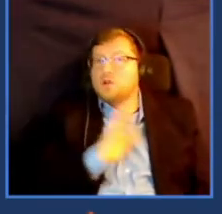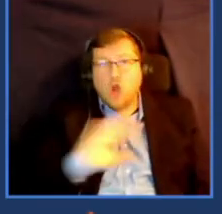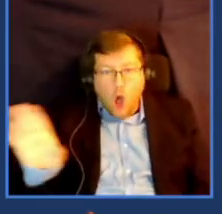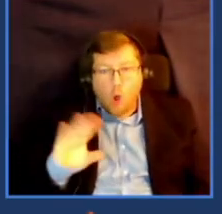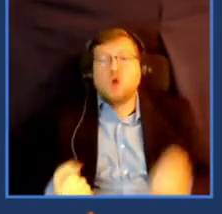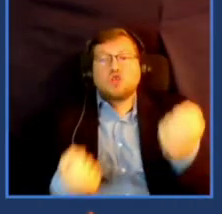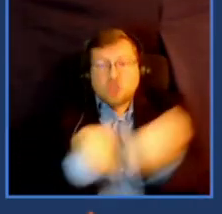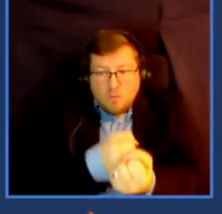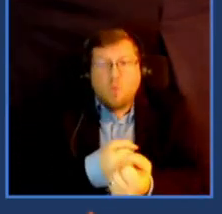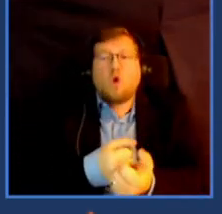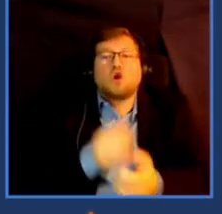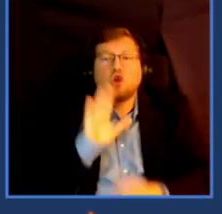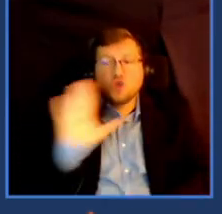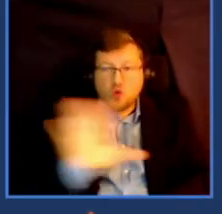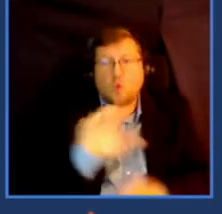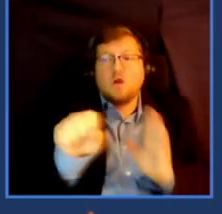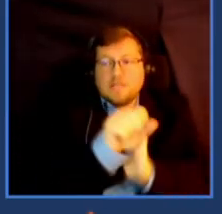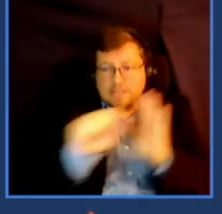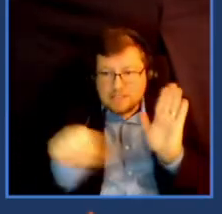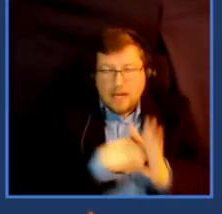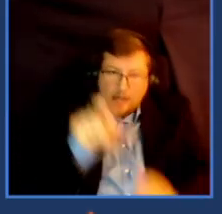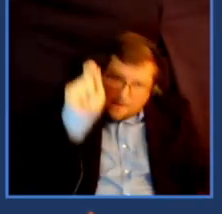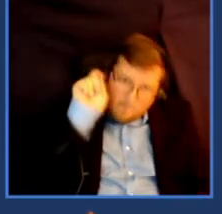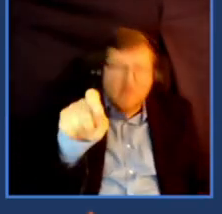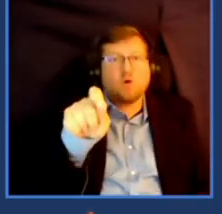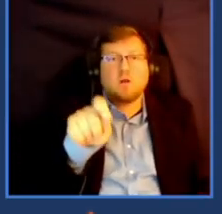States Constitution, period.